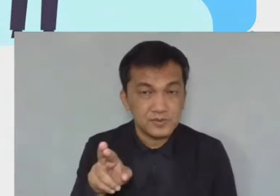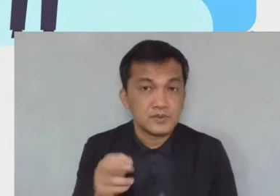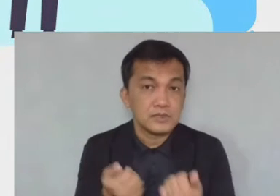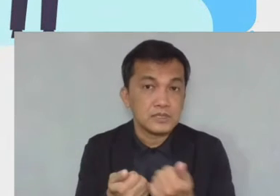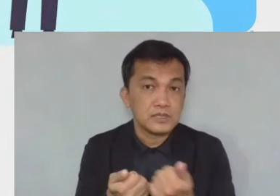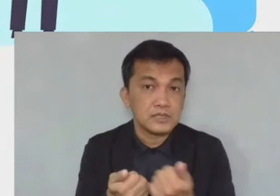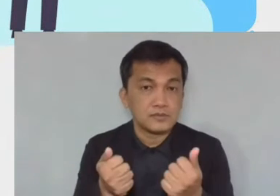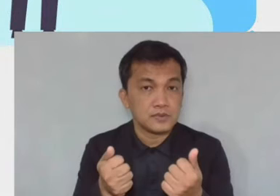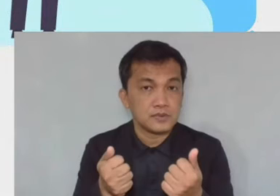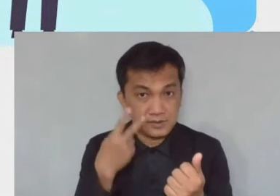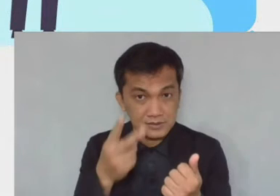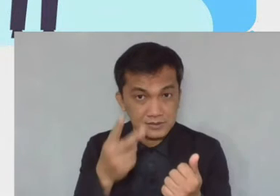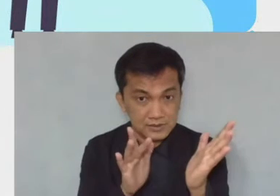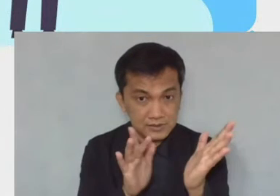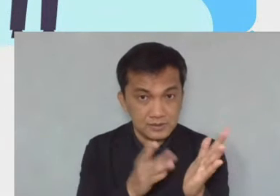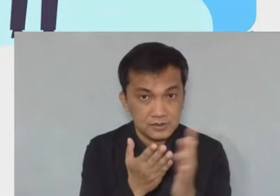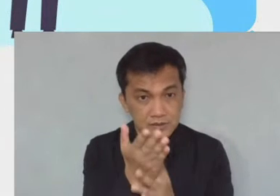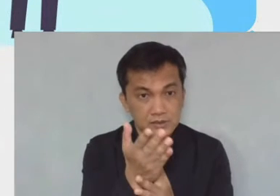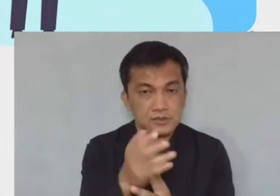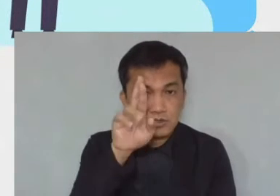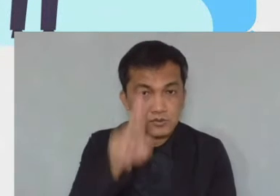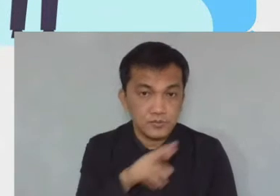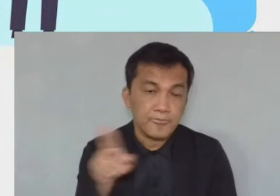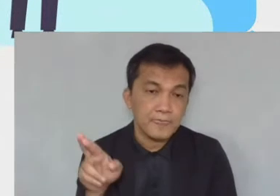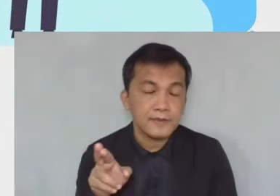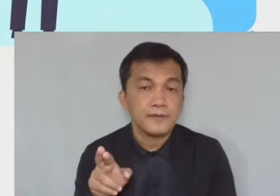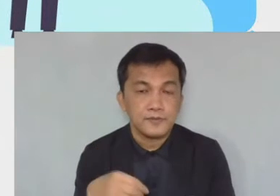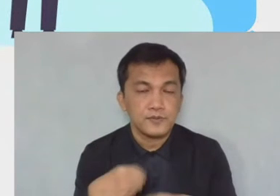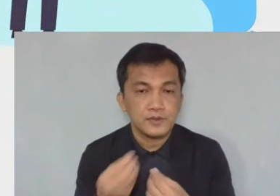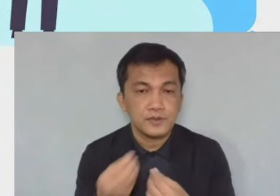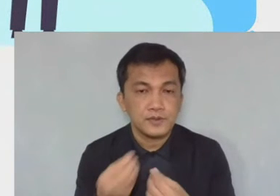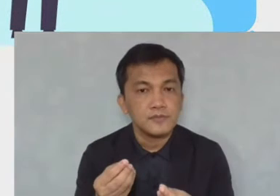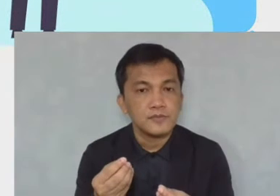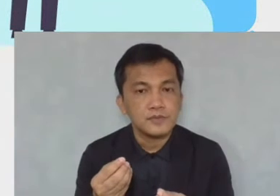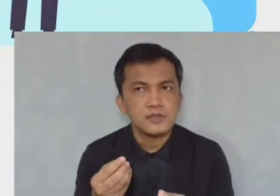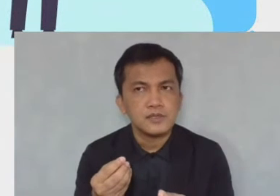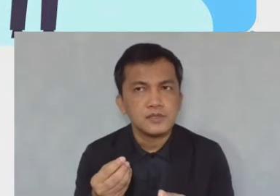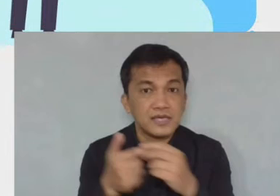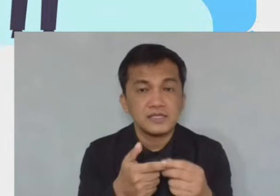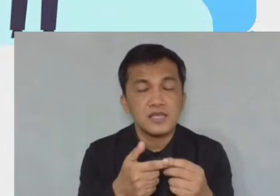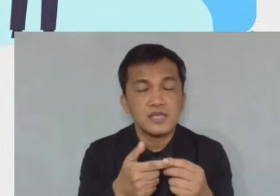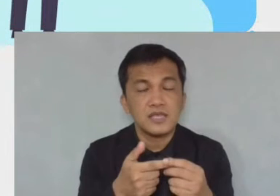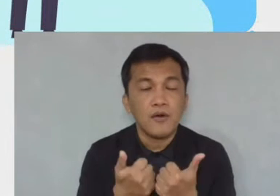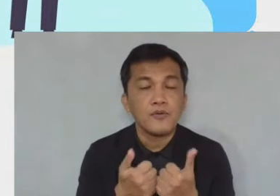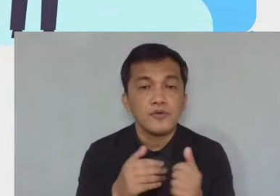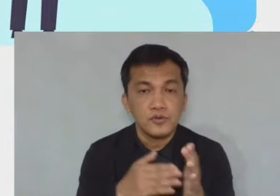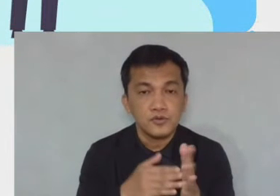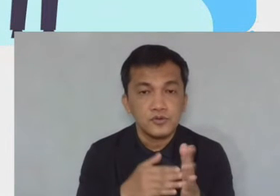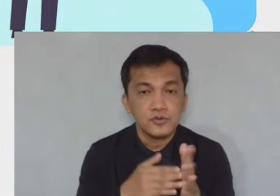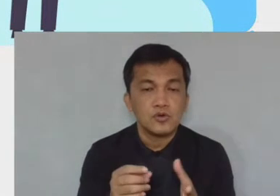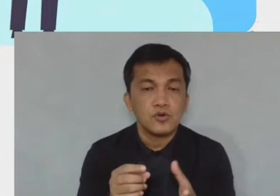through that account, through that link. In the rubric, we are already giving sort of some guidance on how